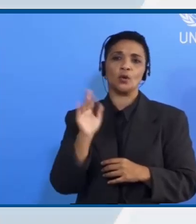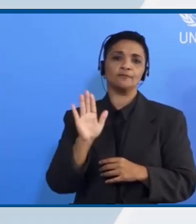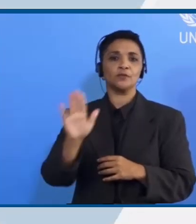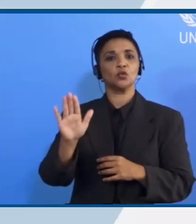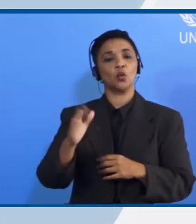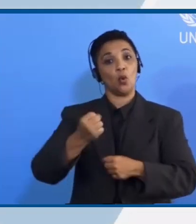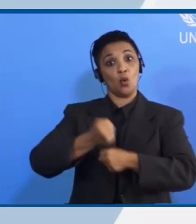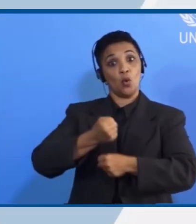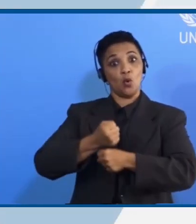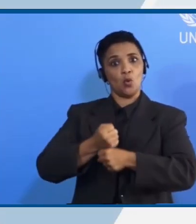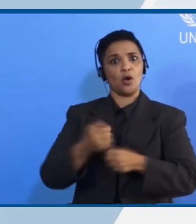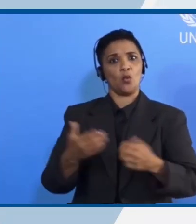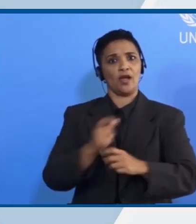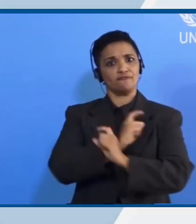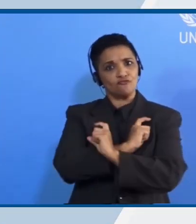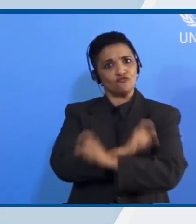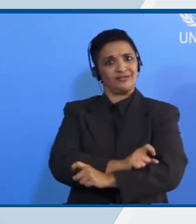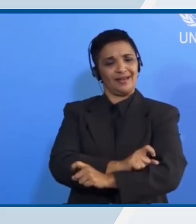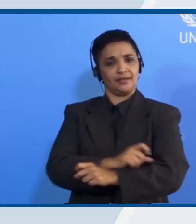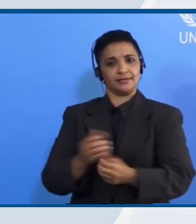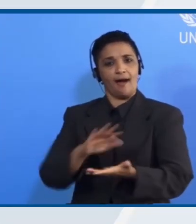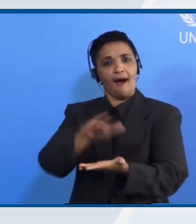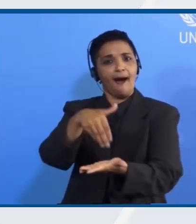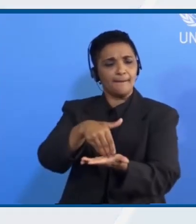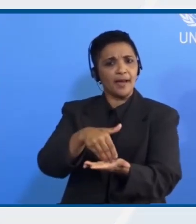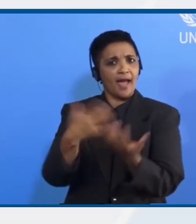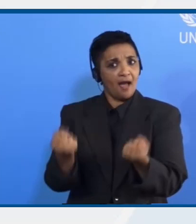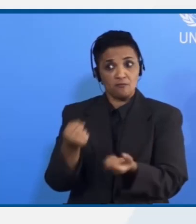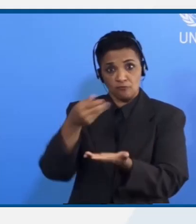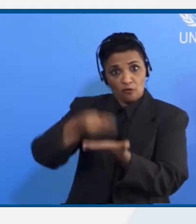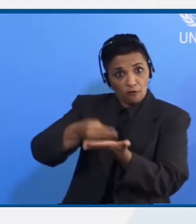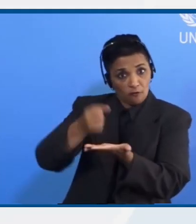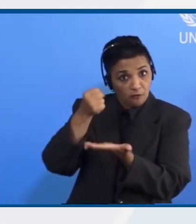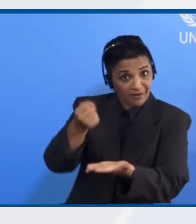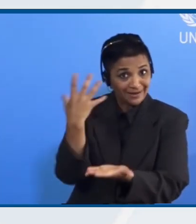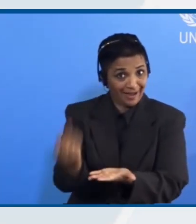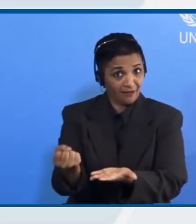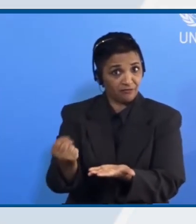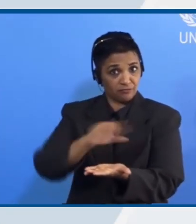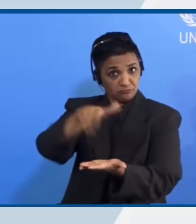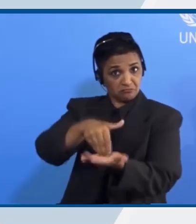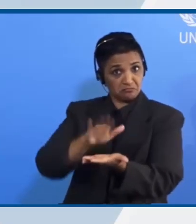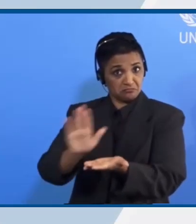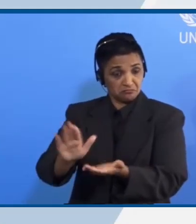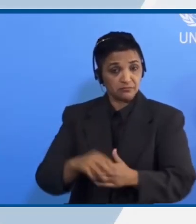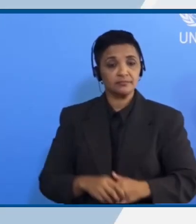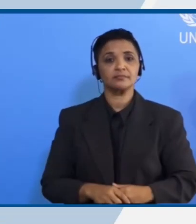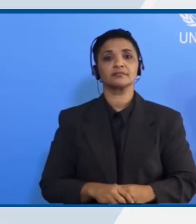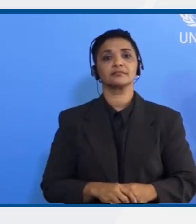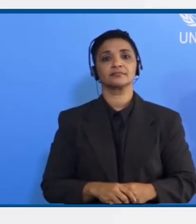it, of the work in the Resilience Hub, and also whether there is any funding associated to the Resilience Hub.